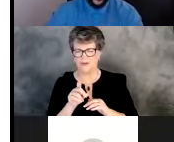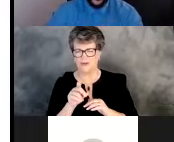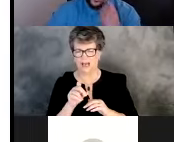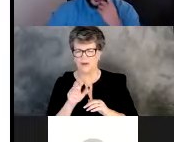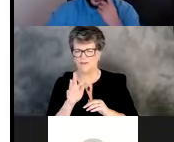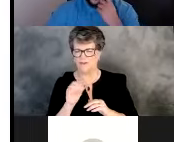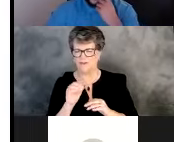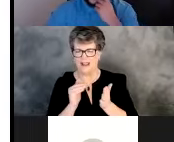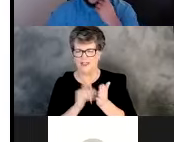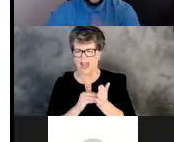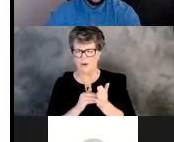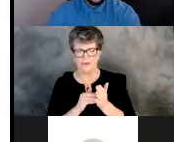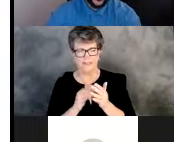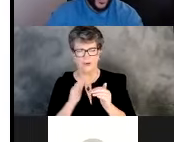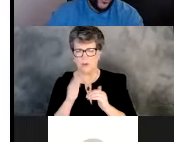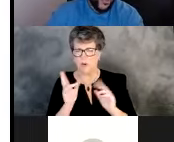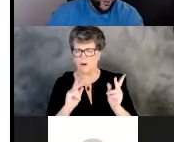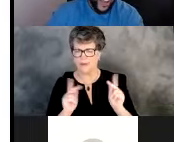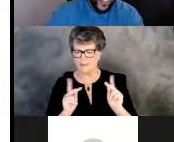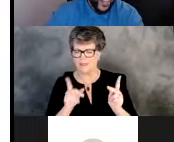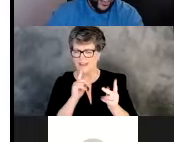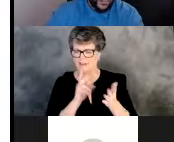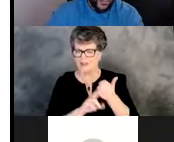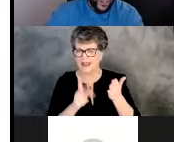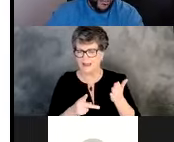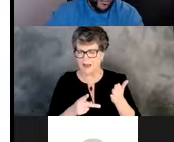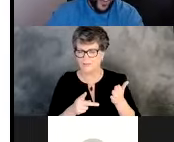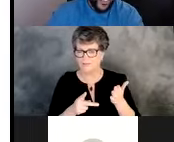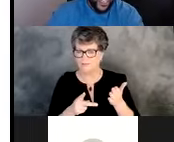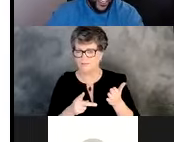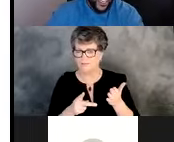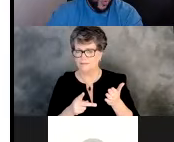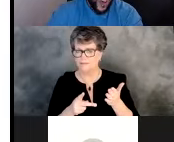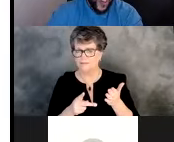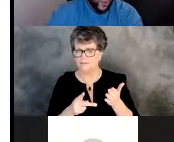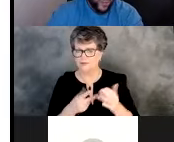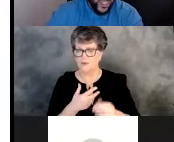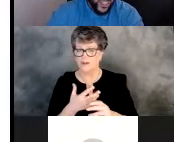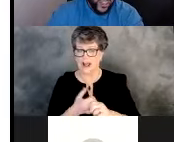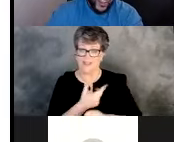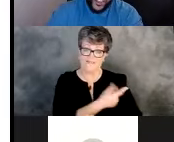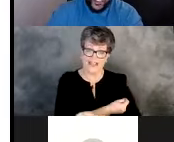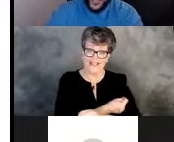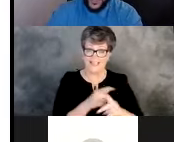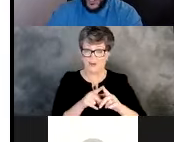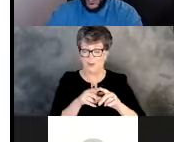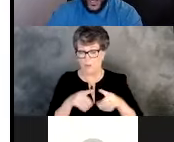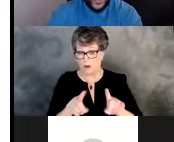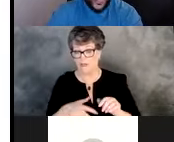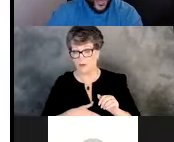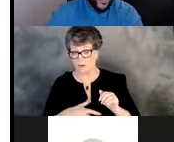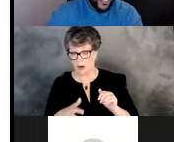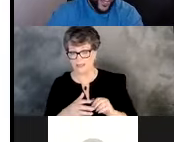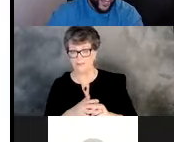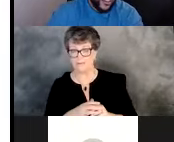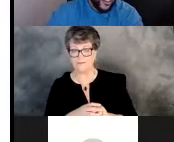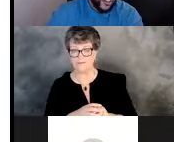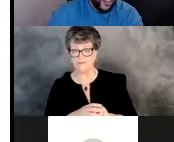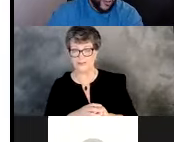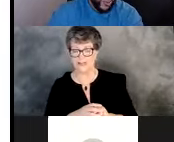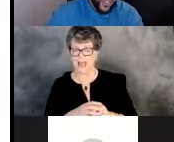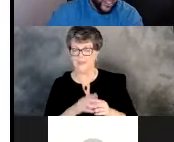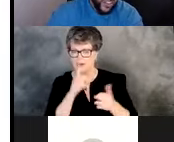thousand or more people who have kind of signed up for having gotten the vaccine while they were pregnant. And there's definitely been lots that have looked